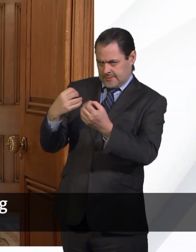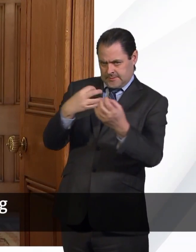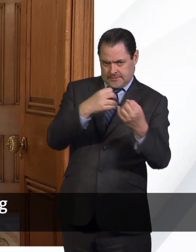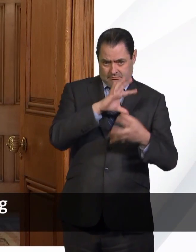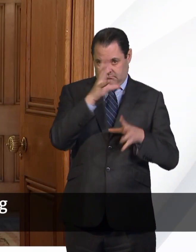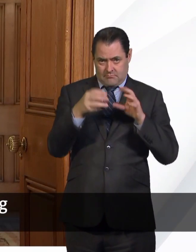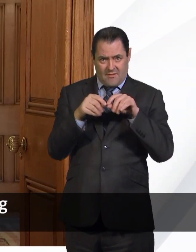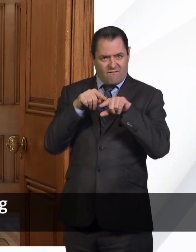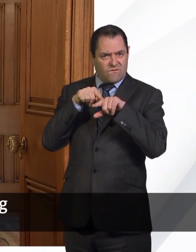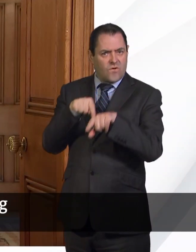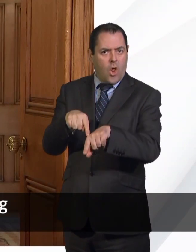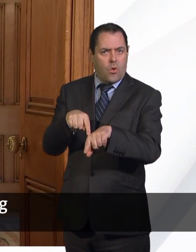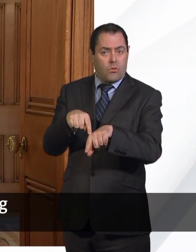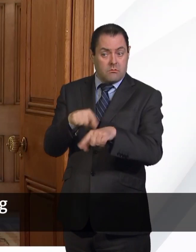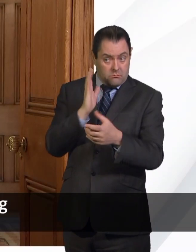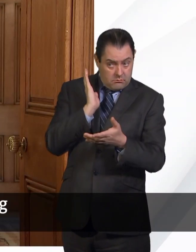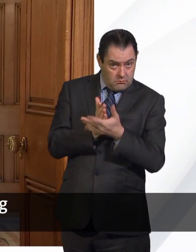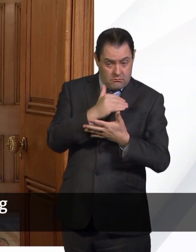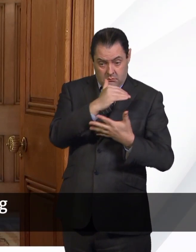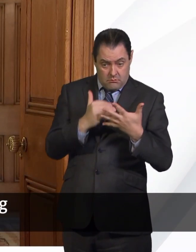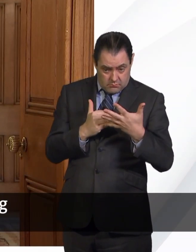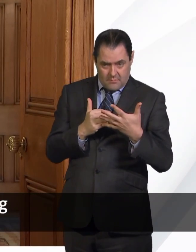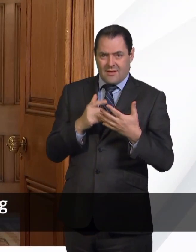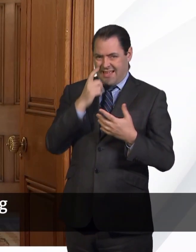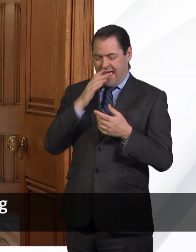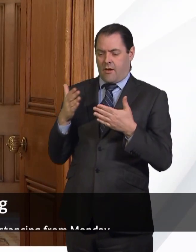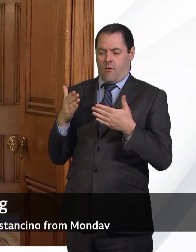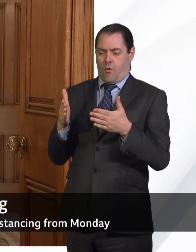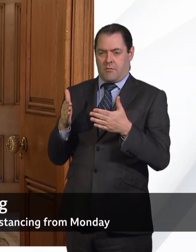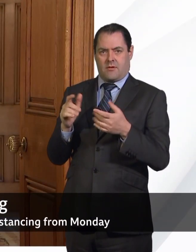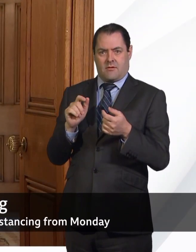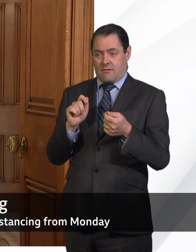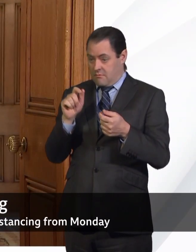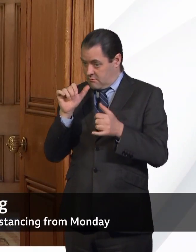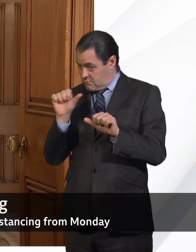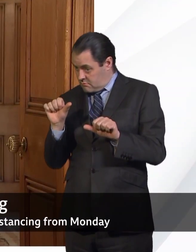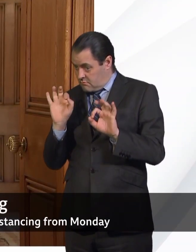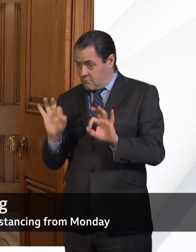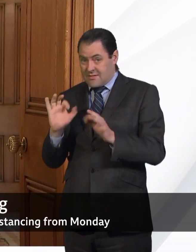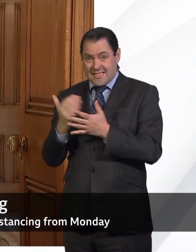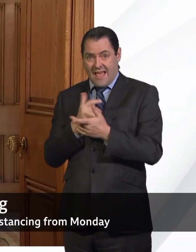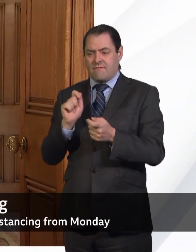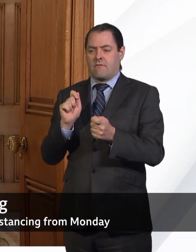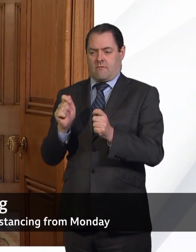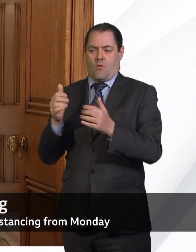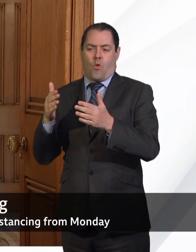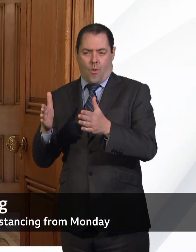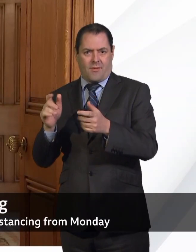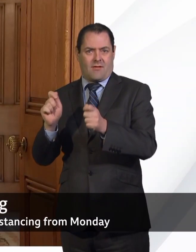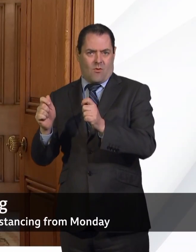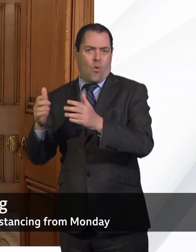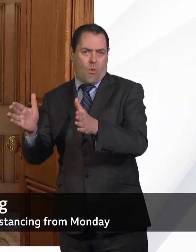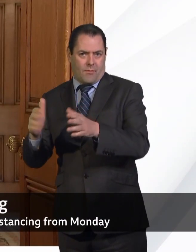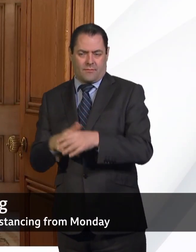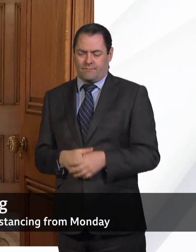that scientific advice which will help us to judge what we are doing is safe. And I have to warn